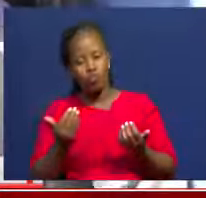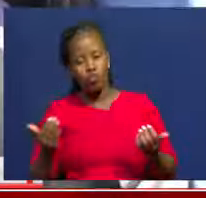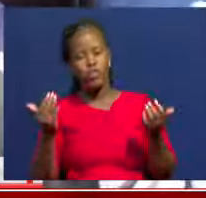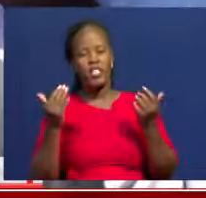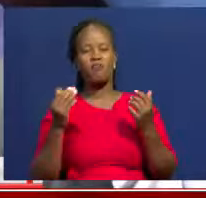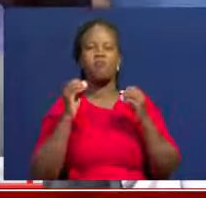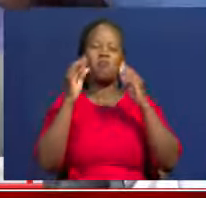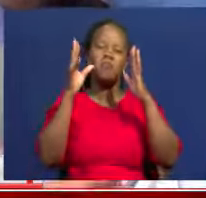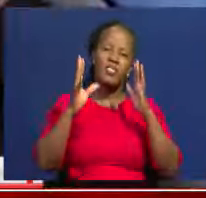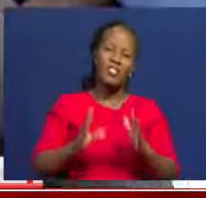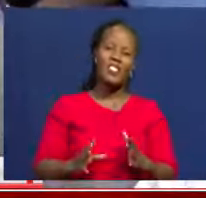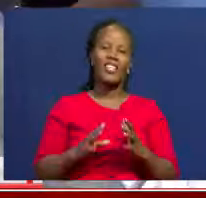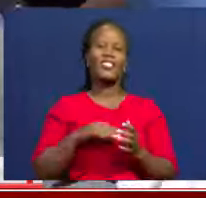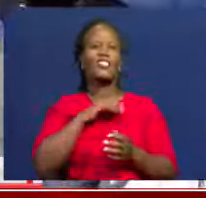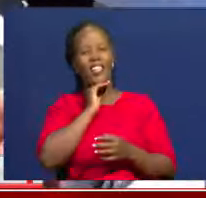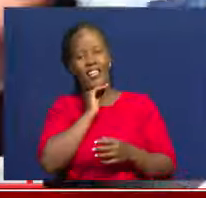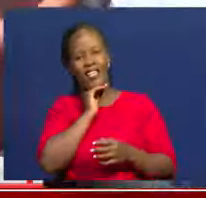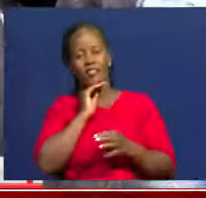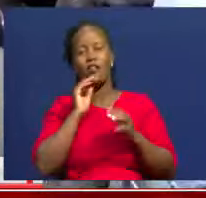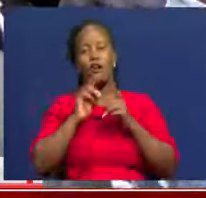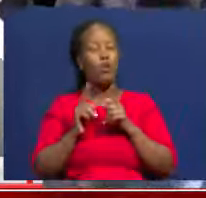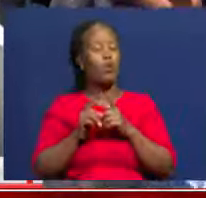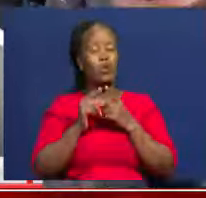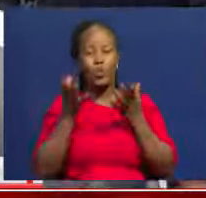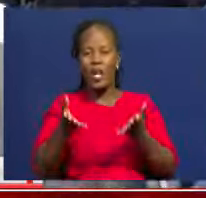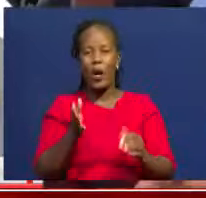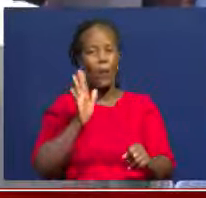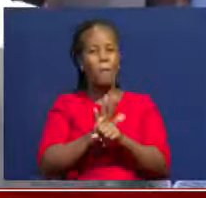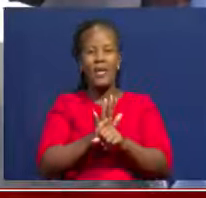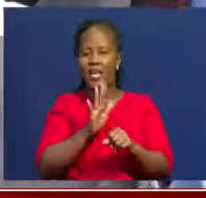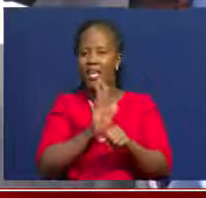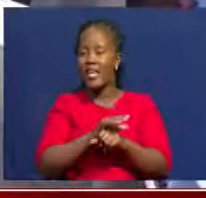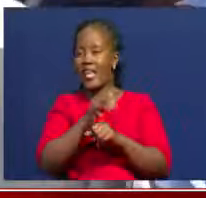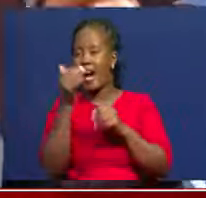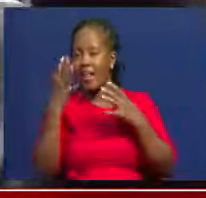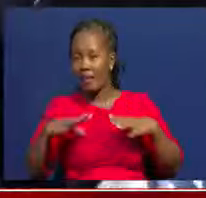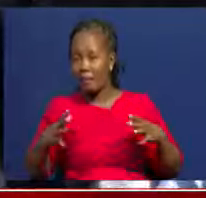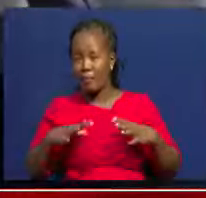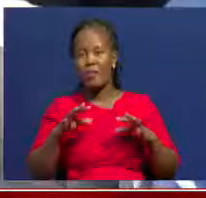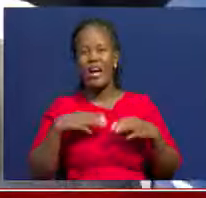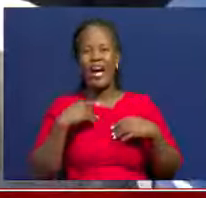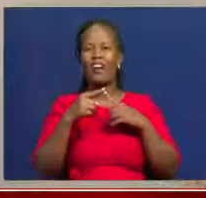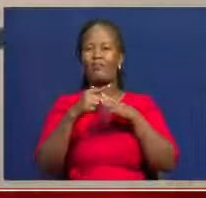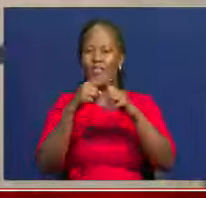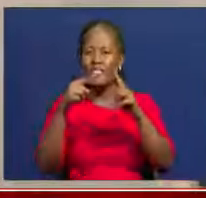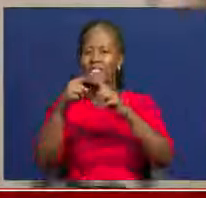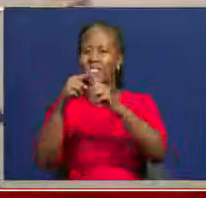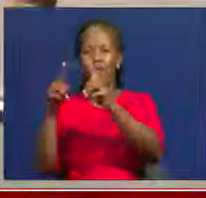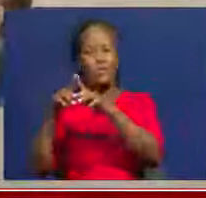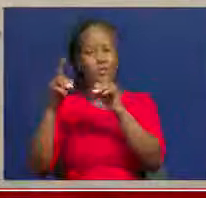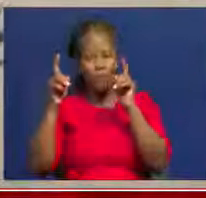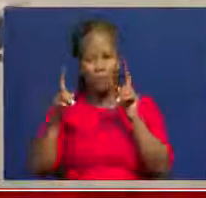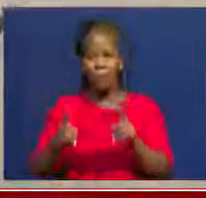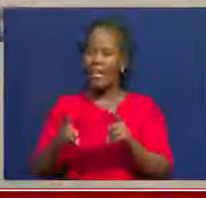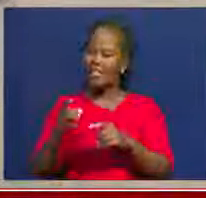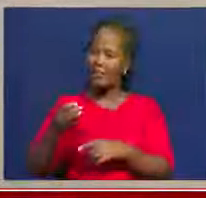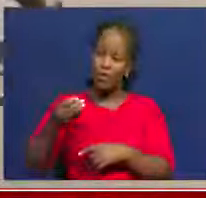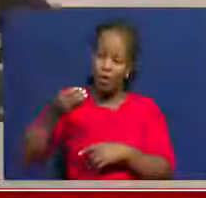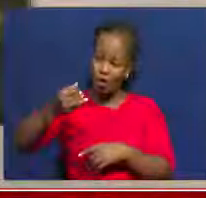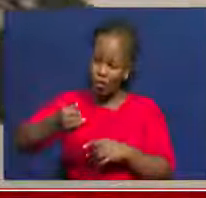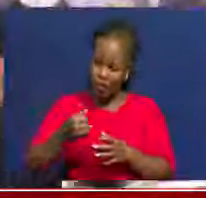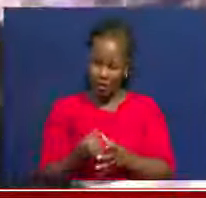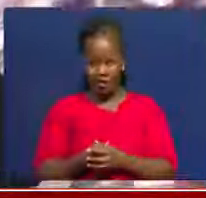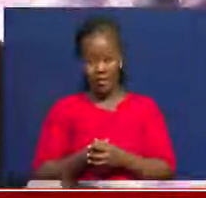the teachers. And we've lost quite a number of people. They should be compensated. Following the